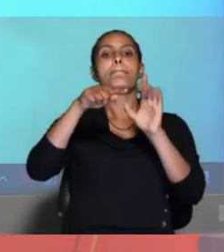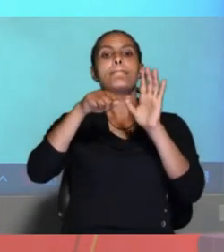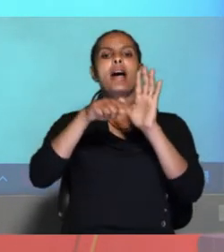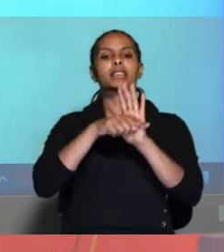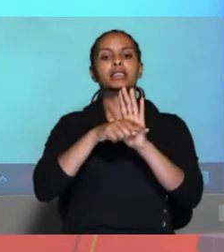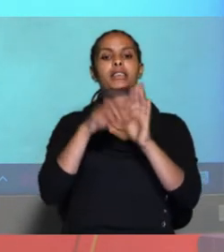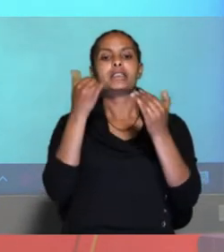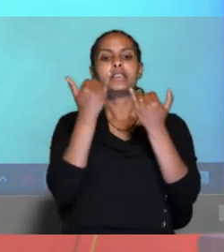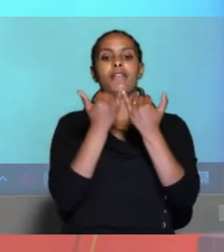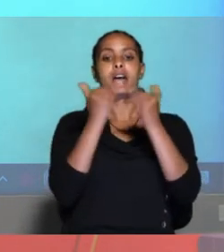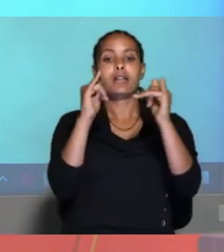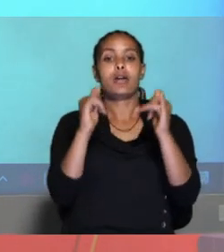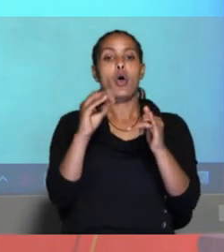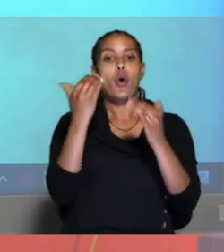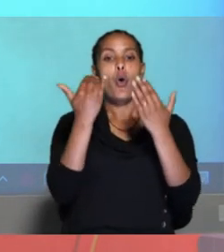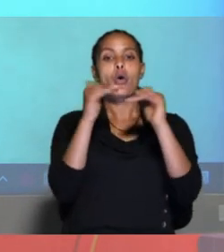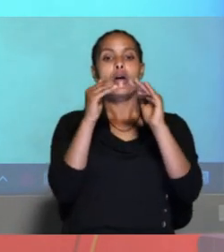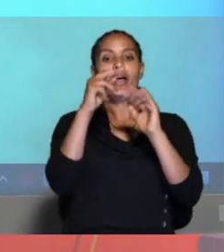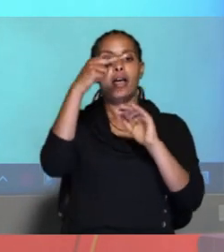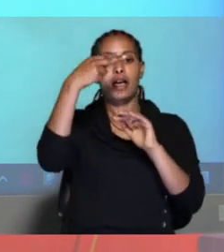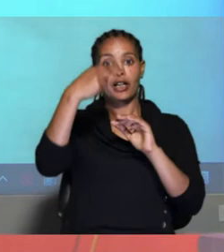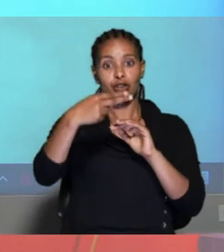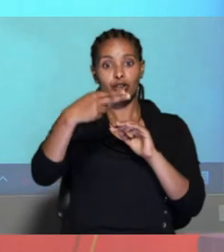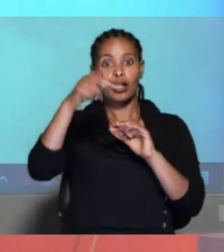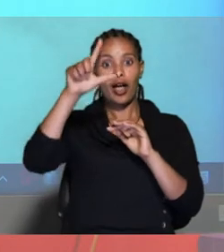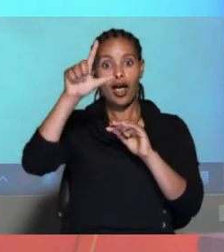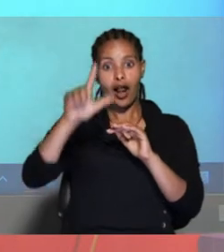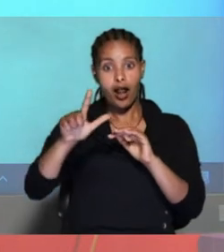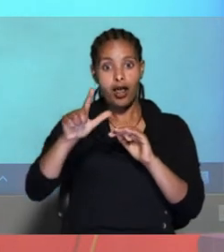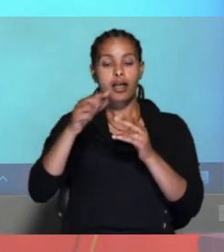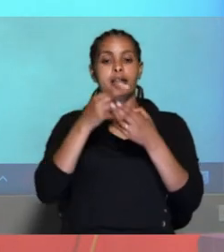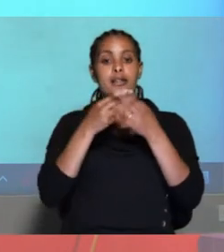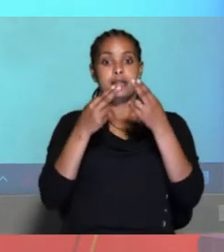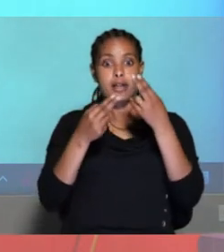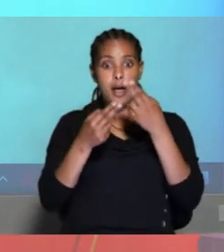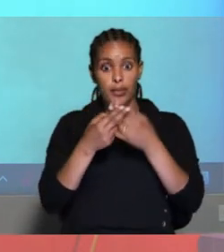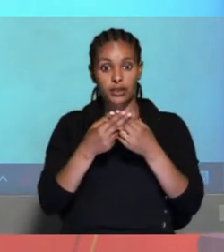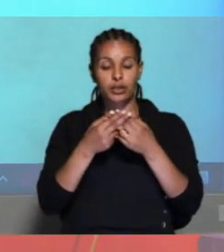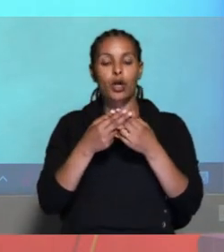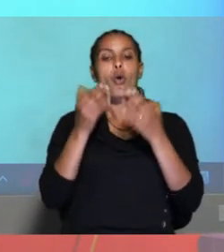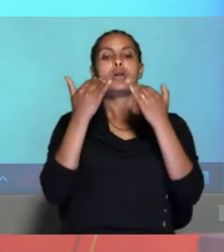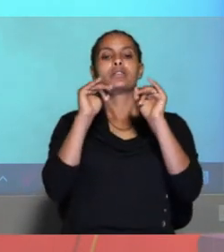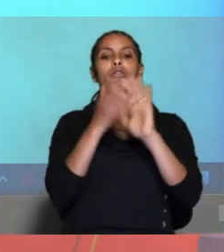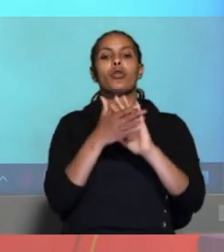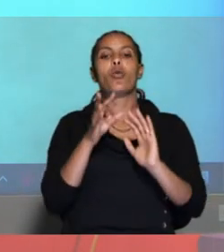divided by concentration of Hm times